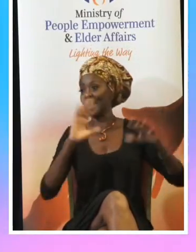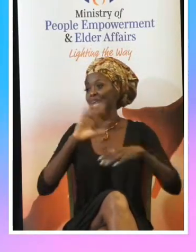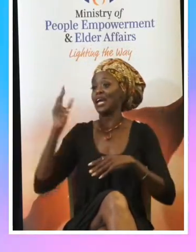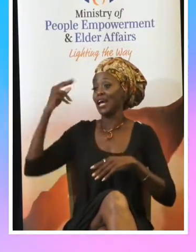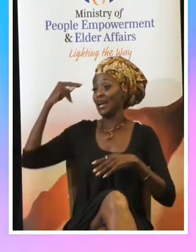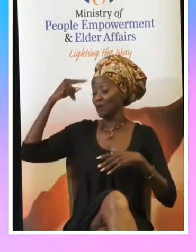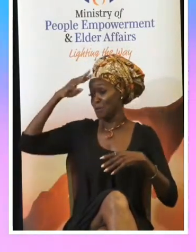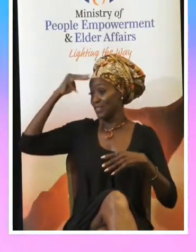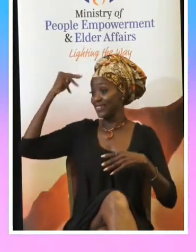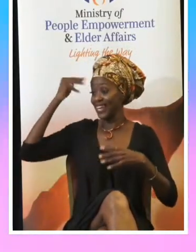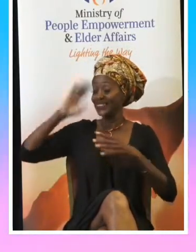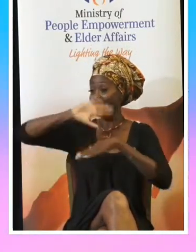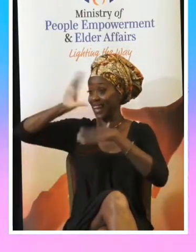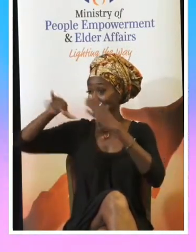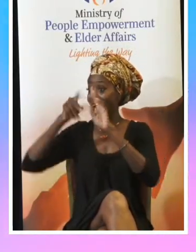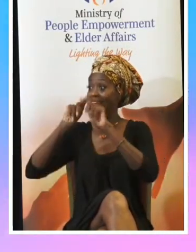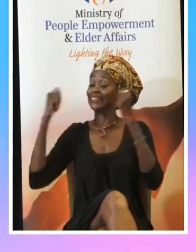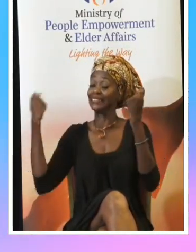a round of applause.